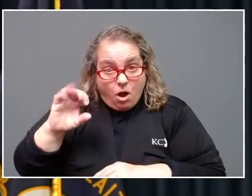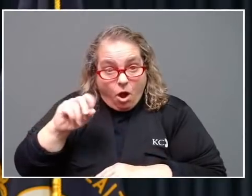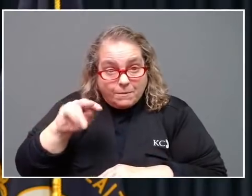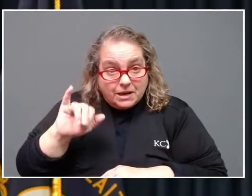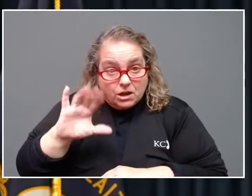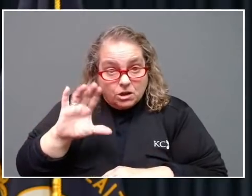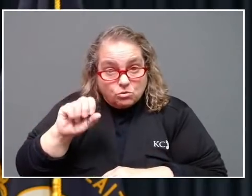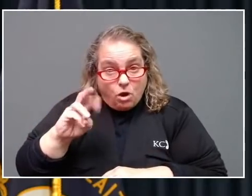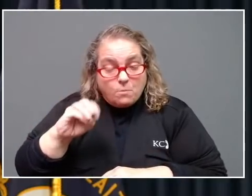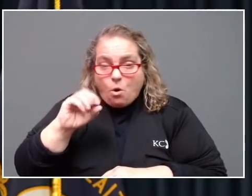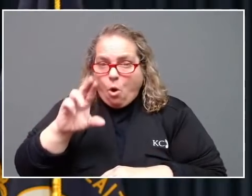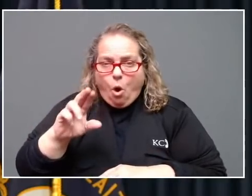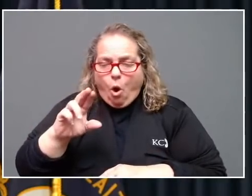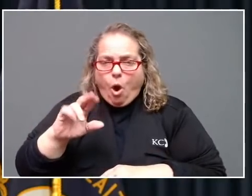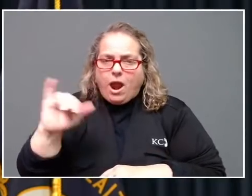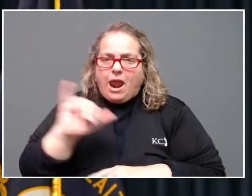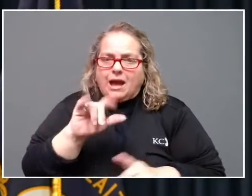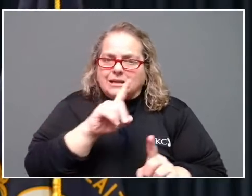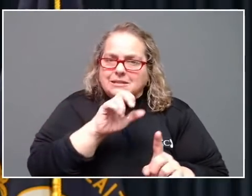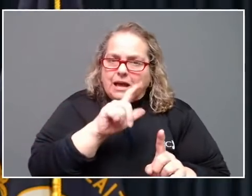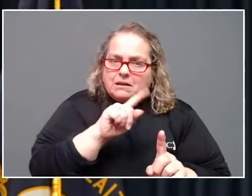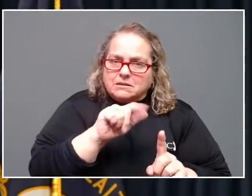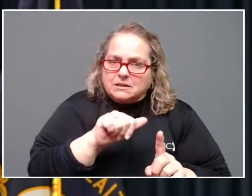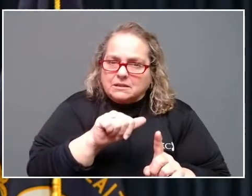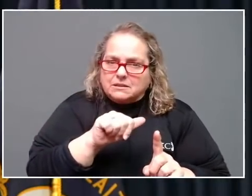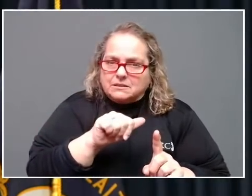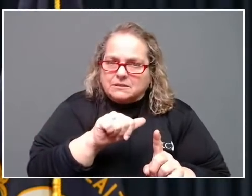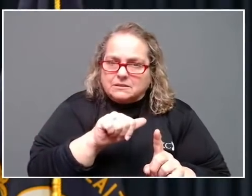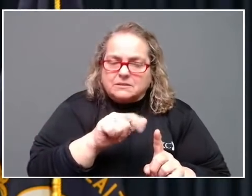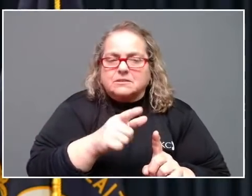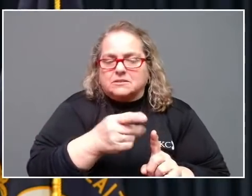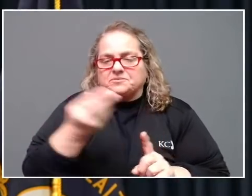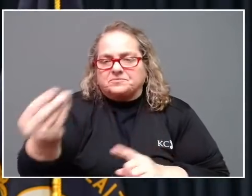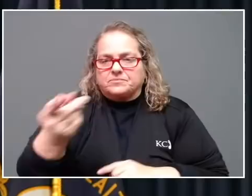was? We'll turn that over to Dr. Stack.